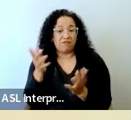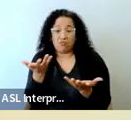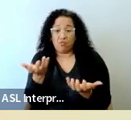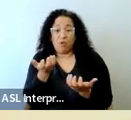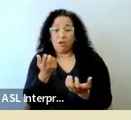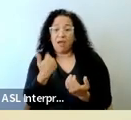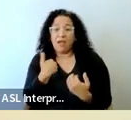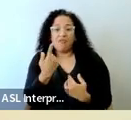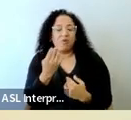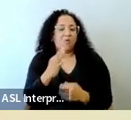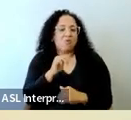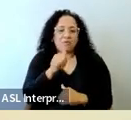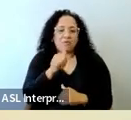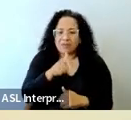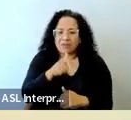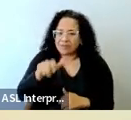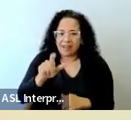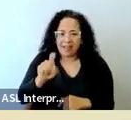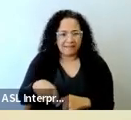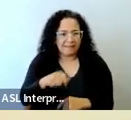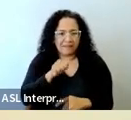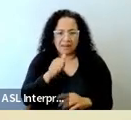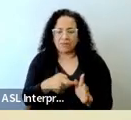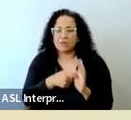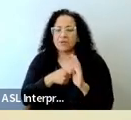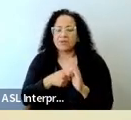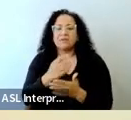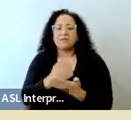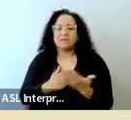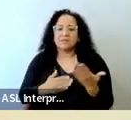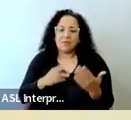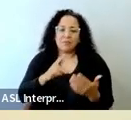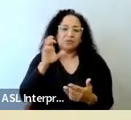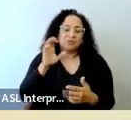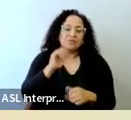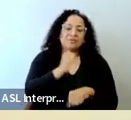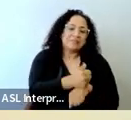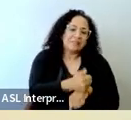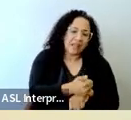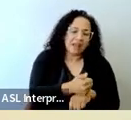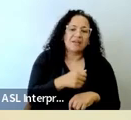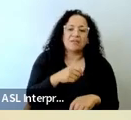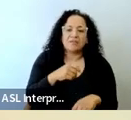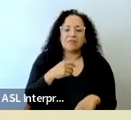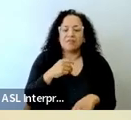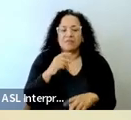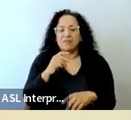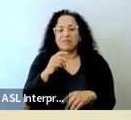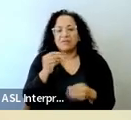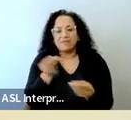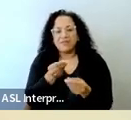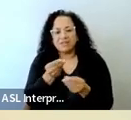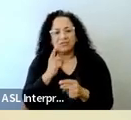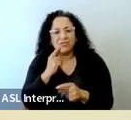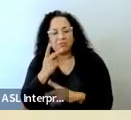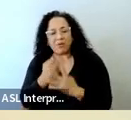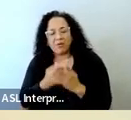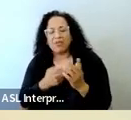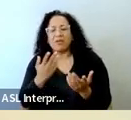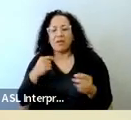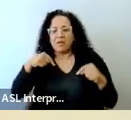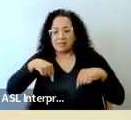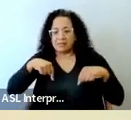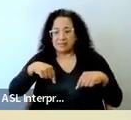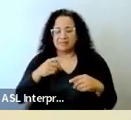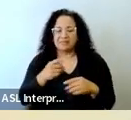or broker. Some of the other pilot regional centers assigned brokers to folks. So we did it differently. And at our regional center, we split the